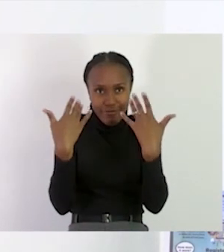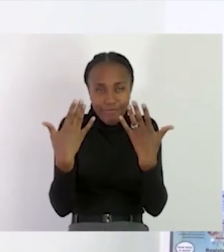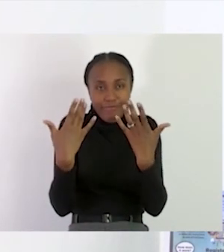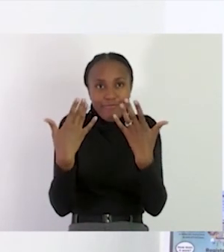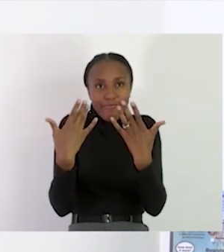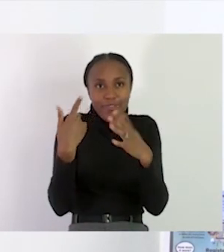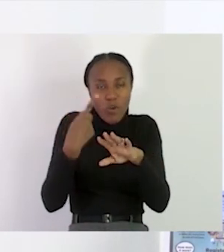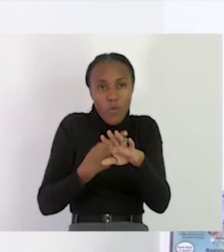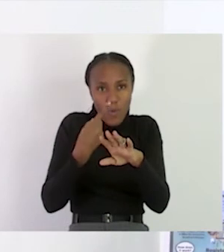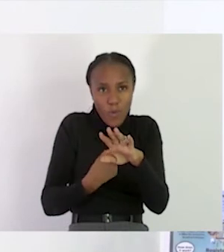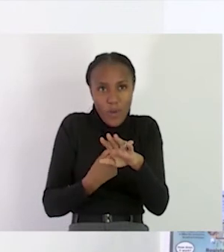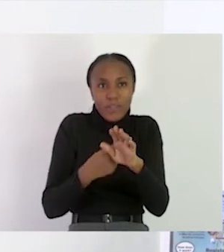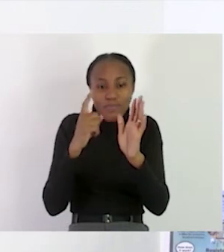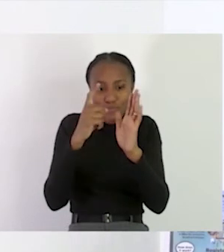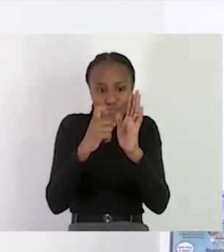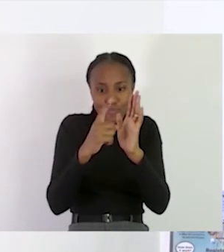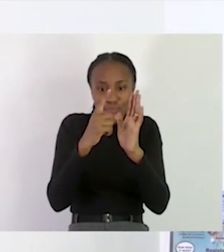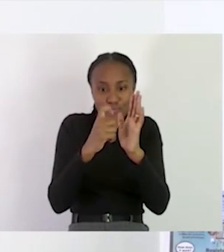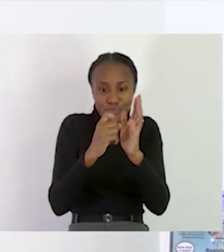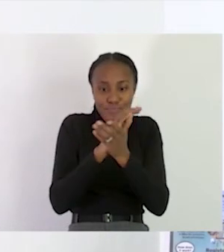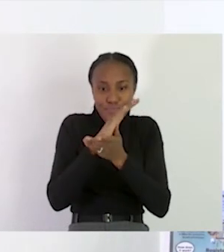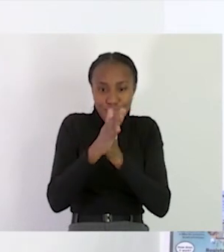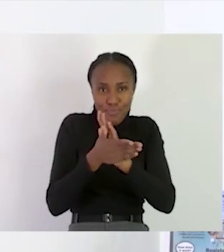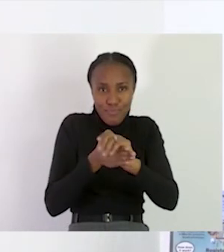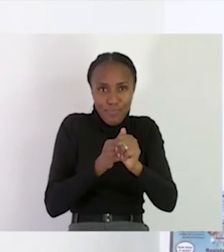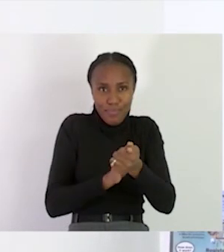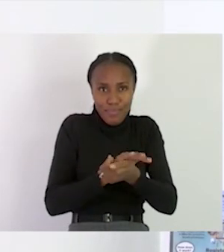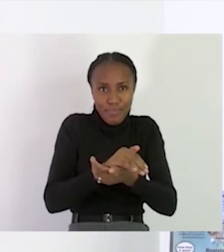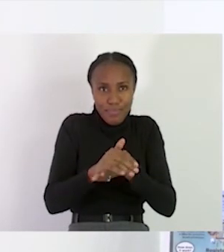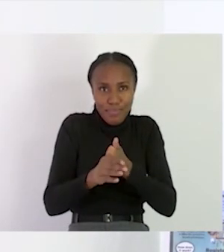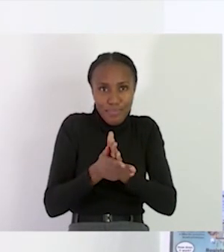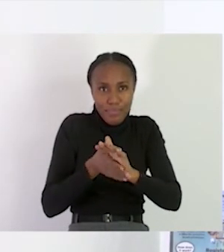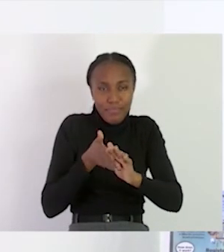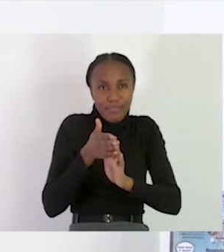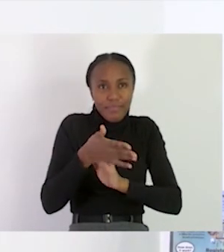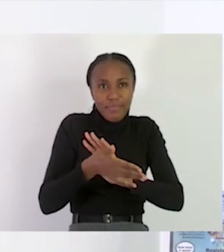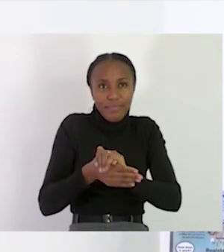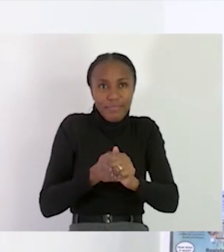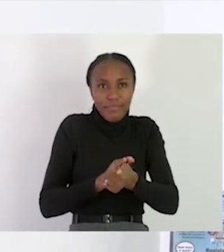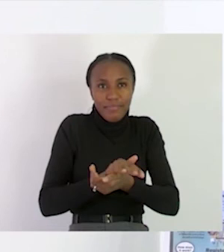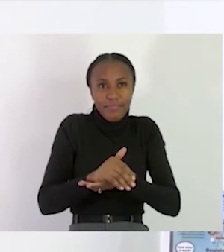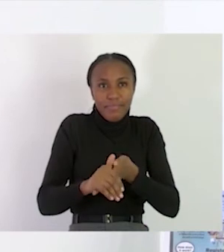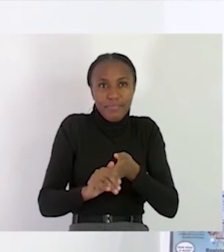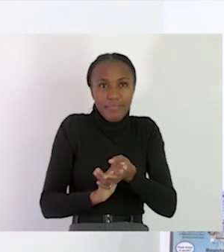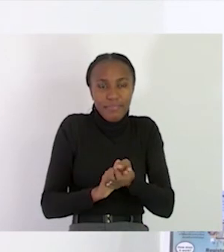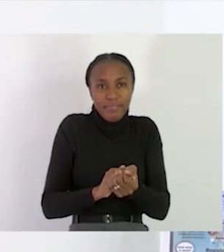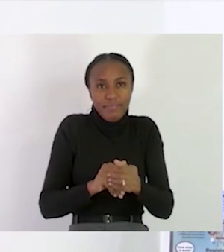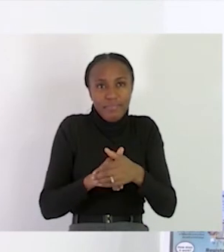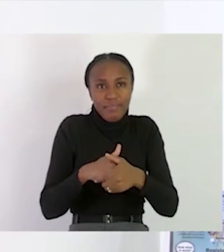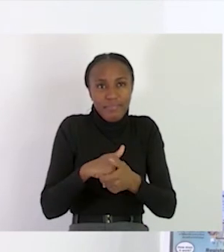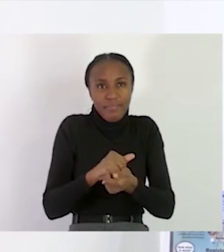do an activity, every time that you go out, before you eat, anything that you do, like